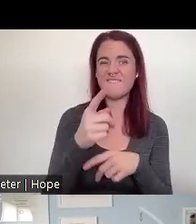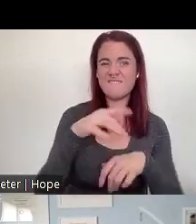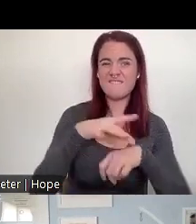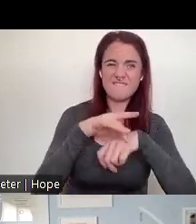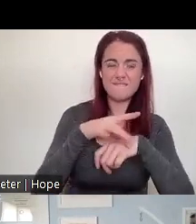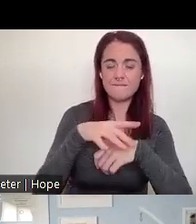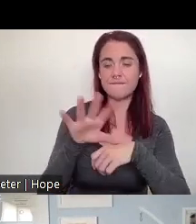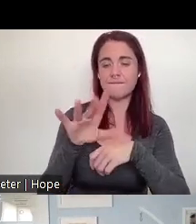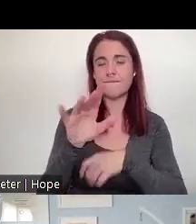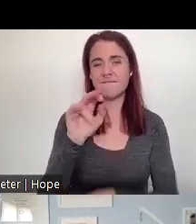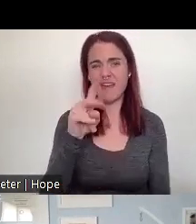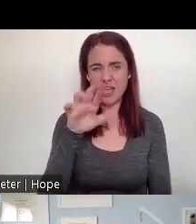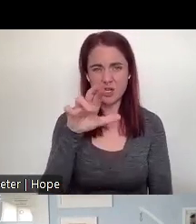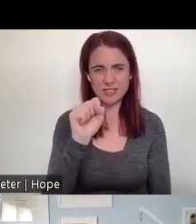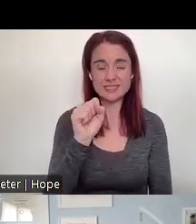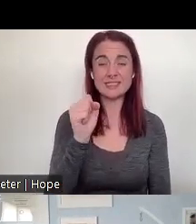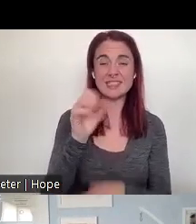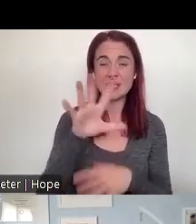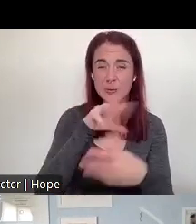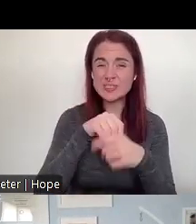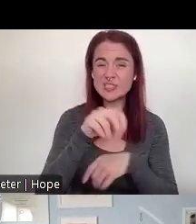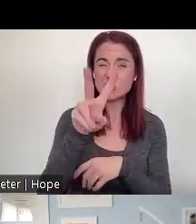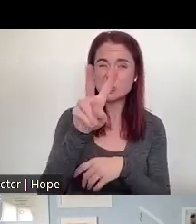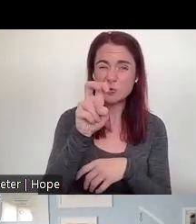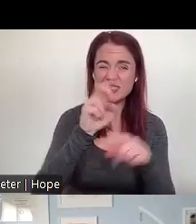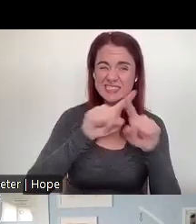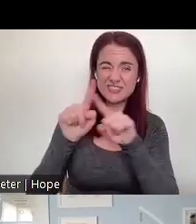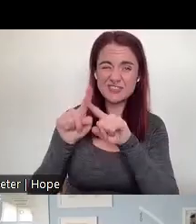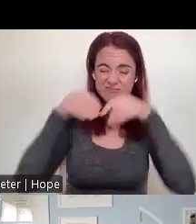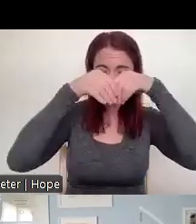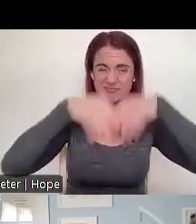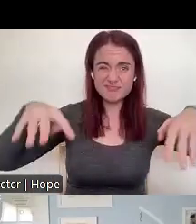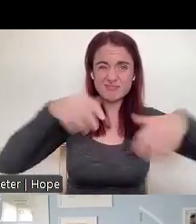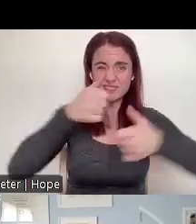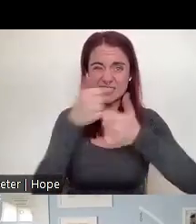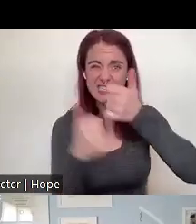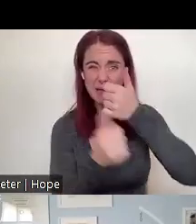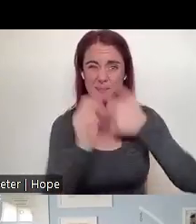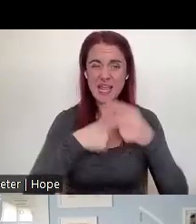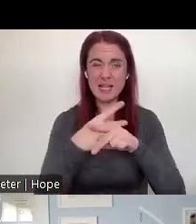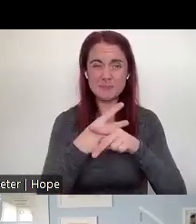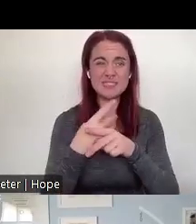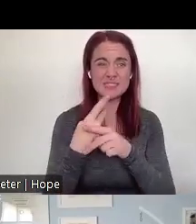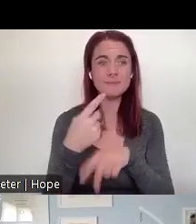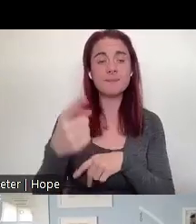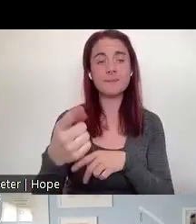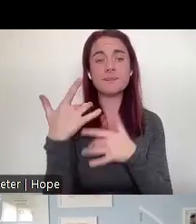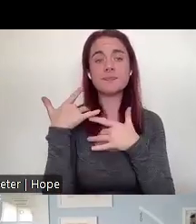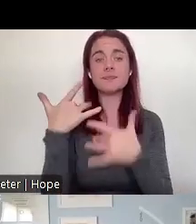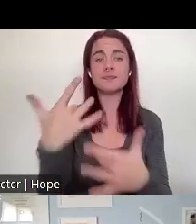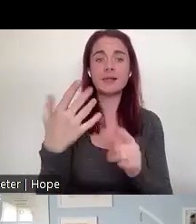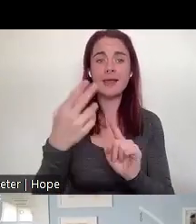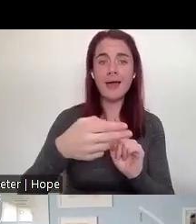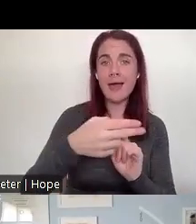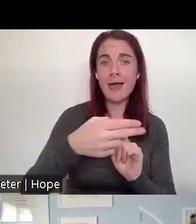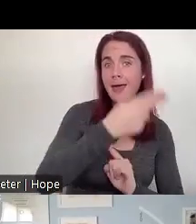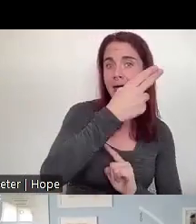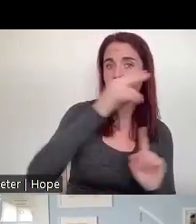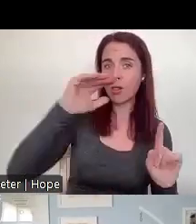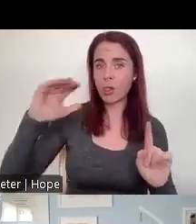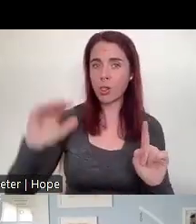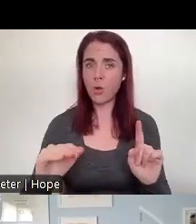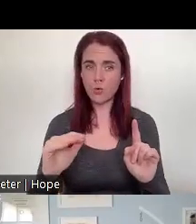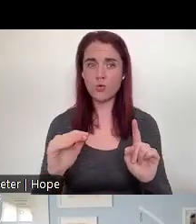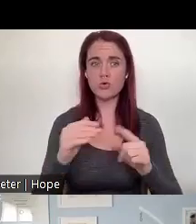includes over 200 different subtypes. Those viral types are often stratified into high and low risk, the